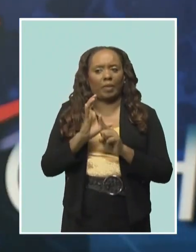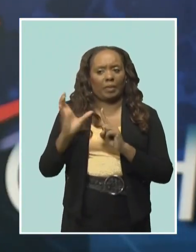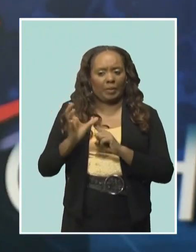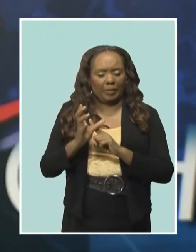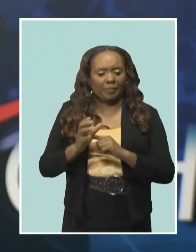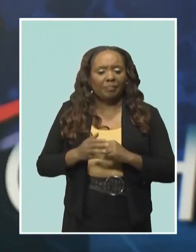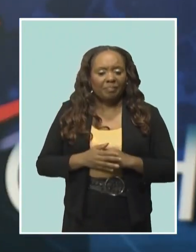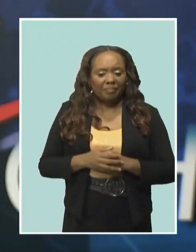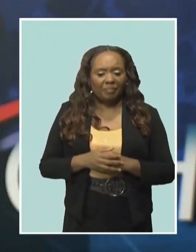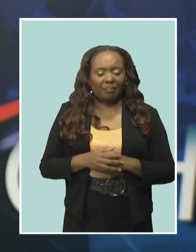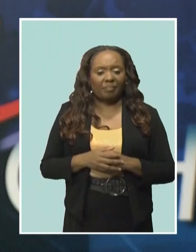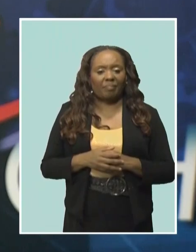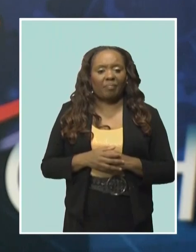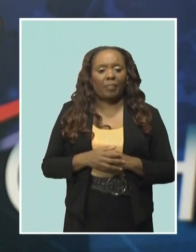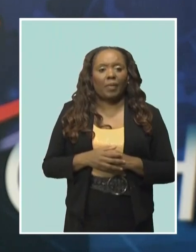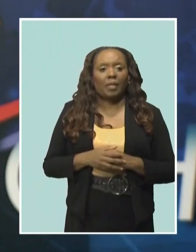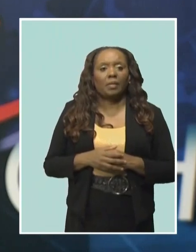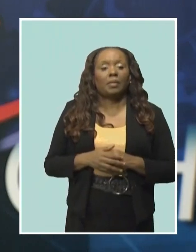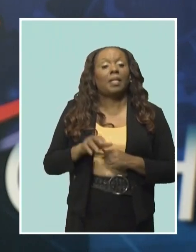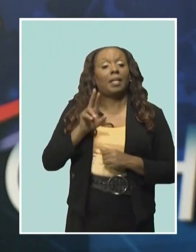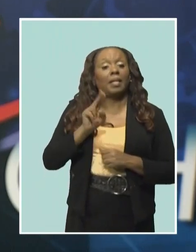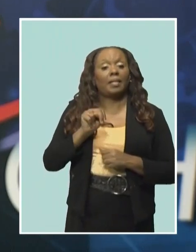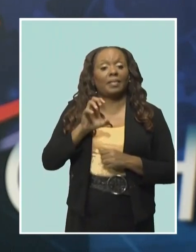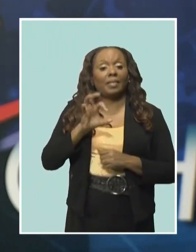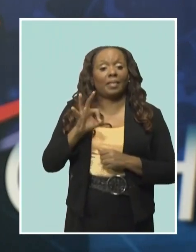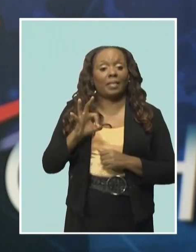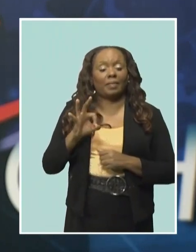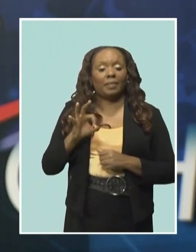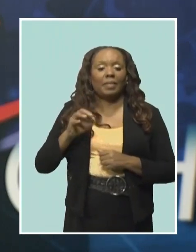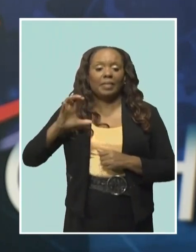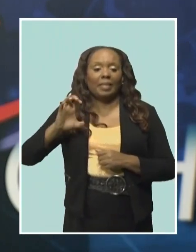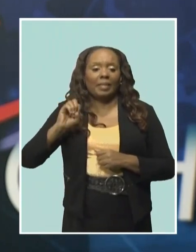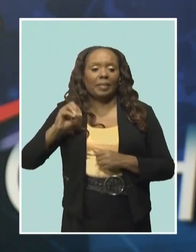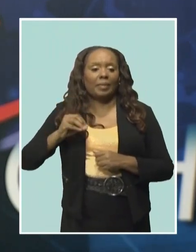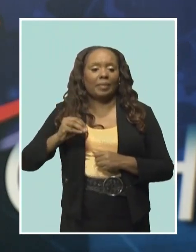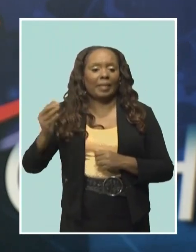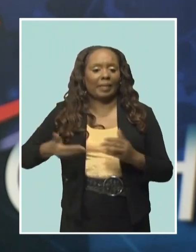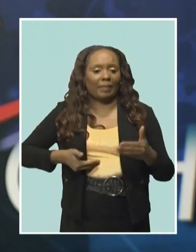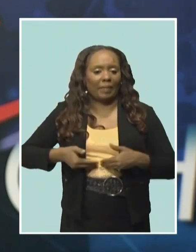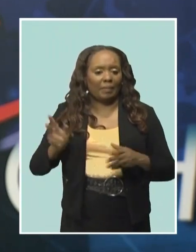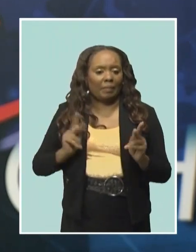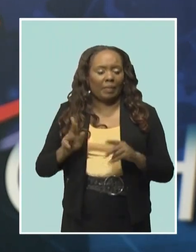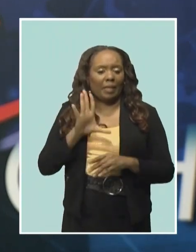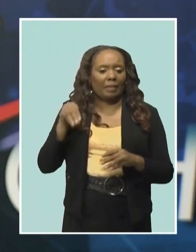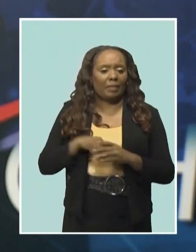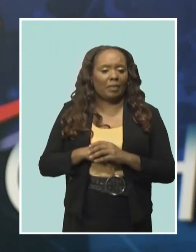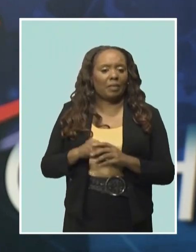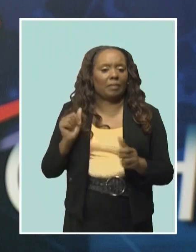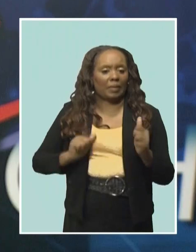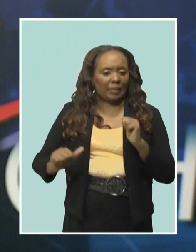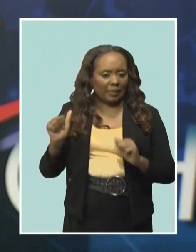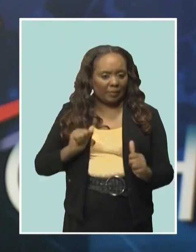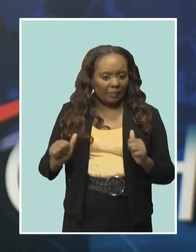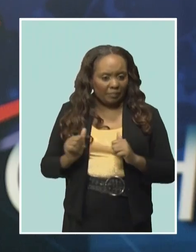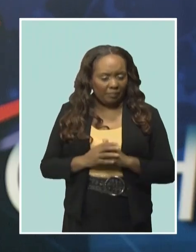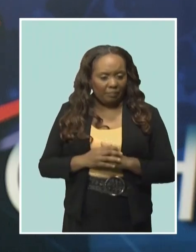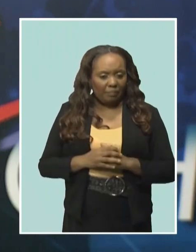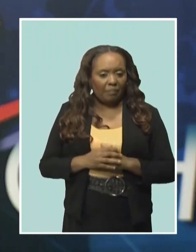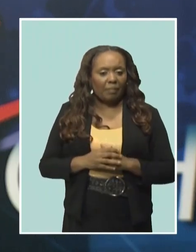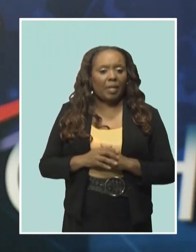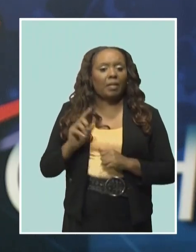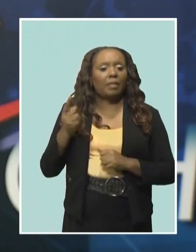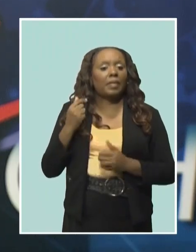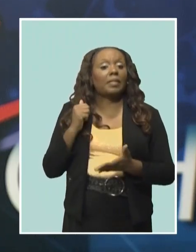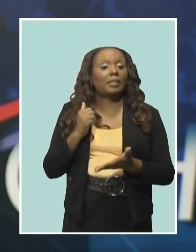the NCF's Chief Executive Officer, Carol Roberts, invites everyone to take part in the festivities. She says First